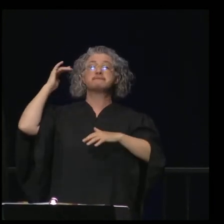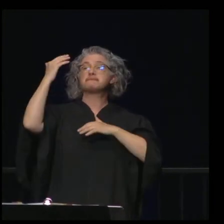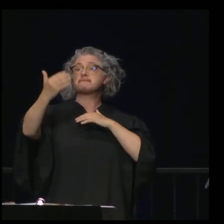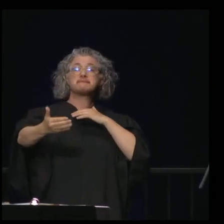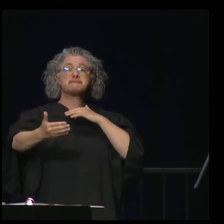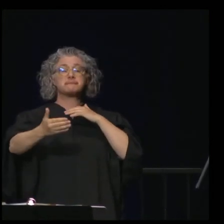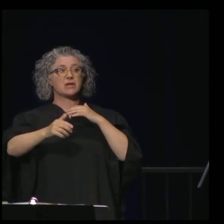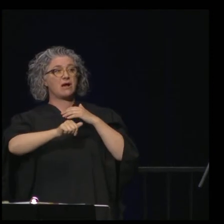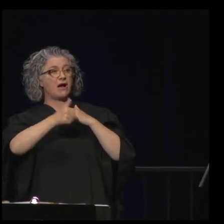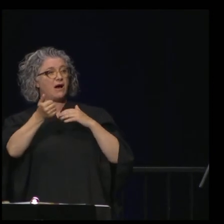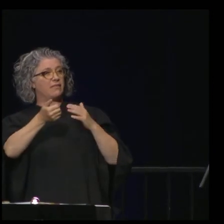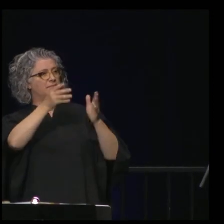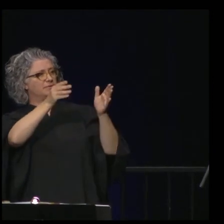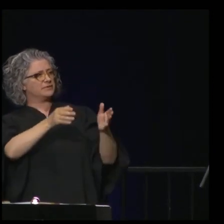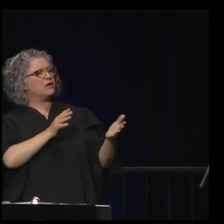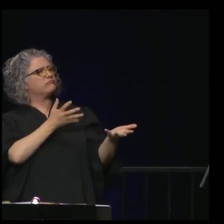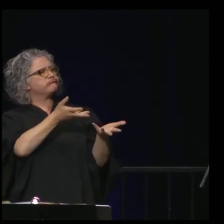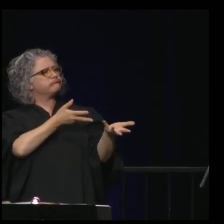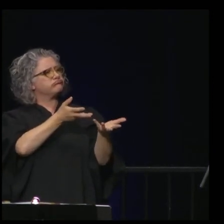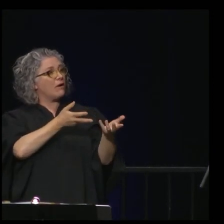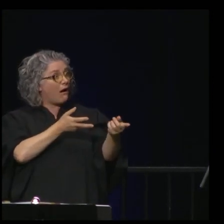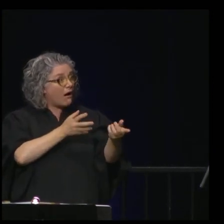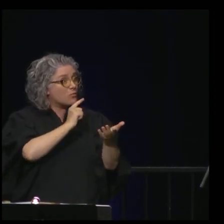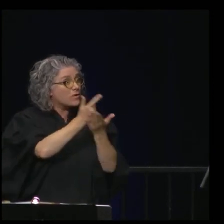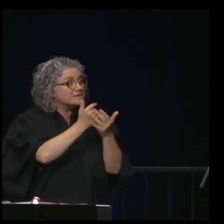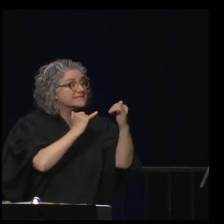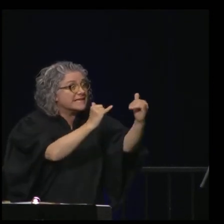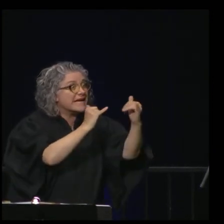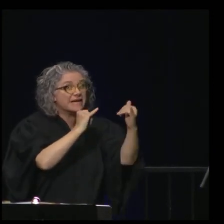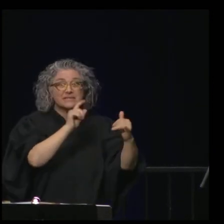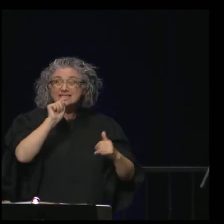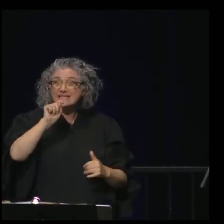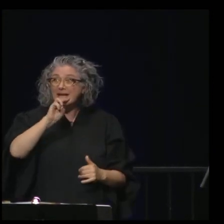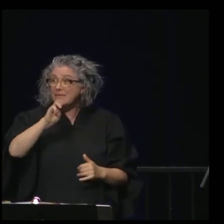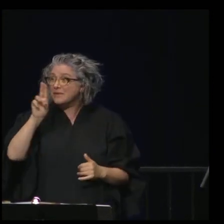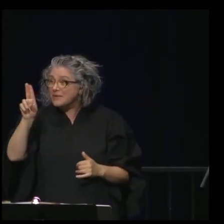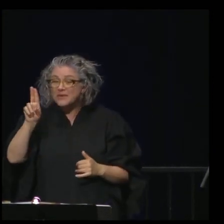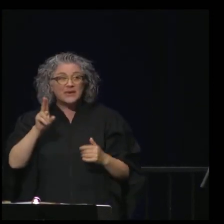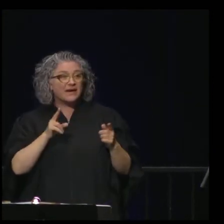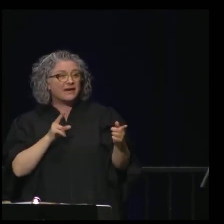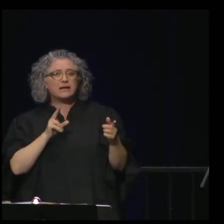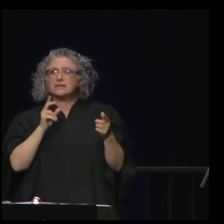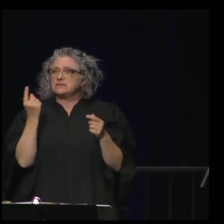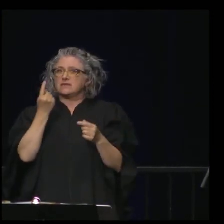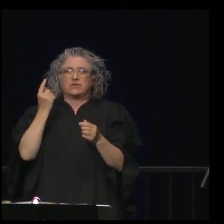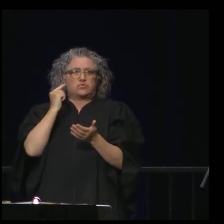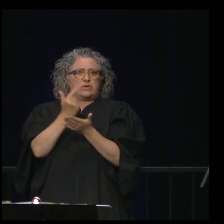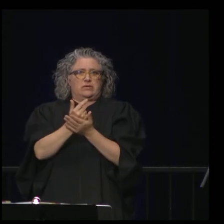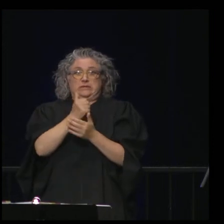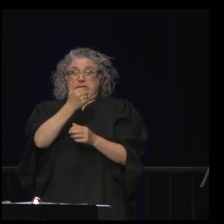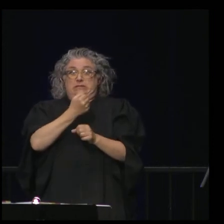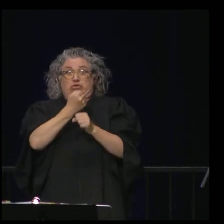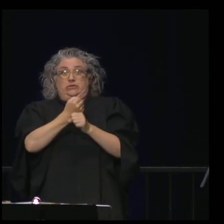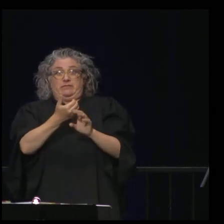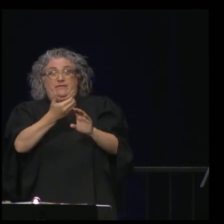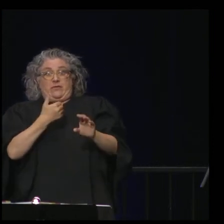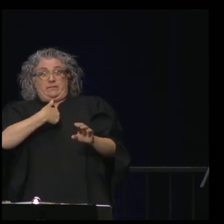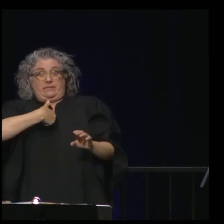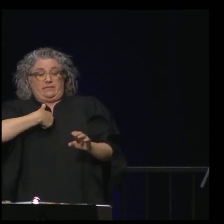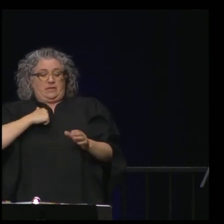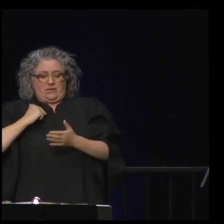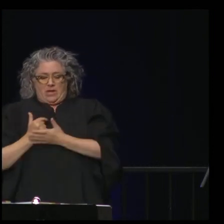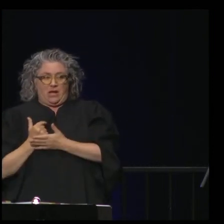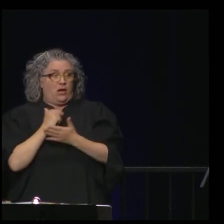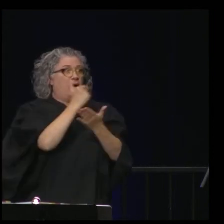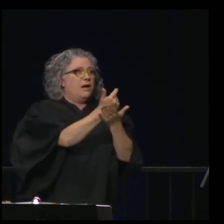another graduate of Toronto Metropolitan University, even someone who graduated 10 years before you or